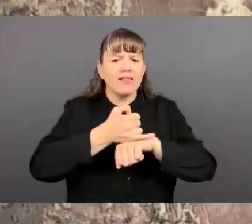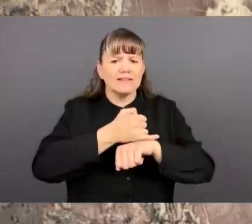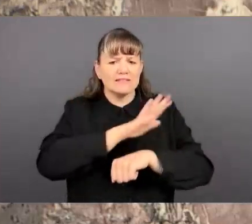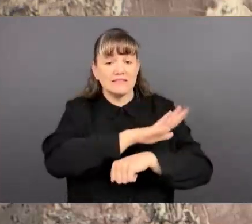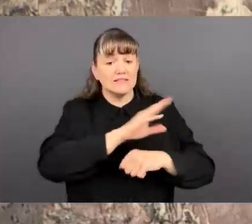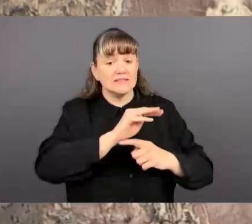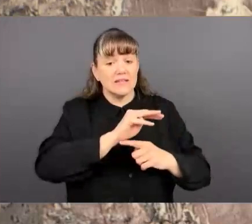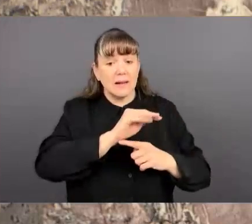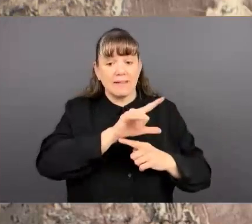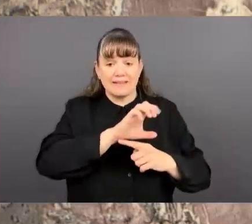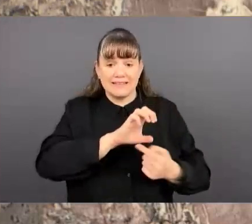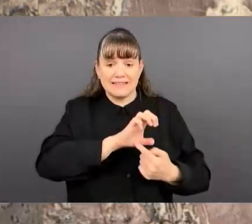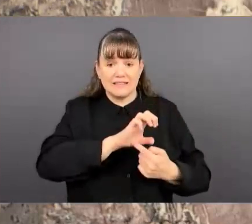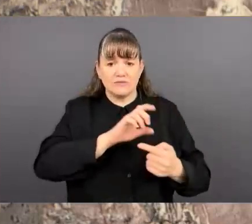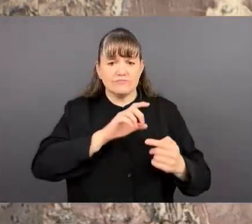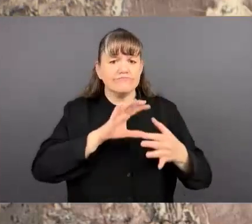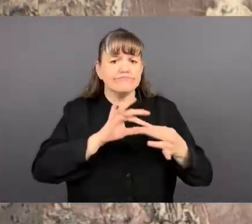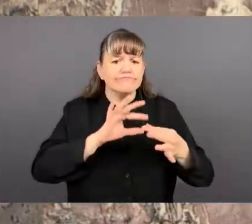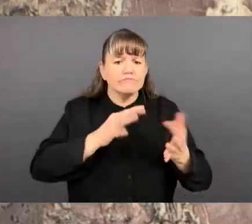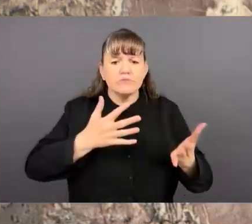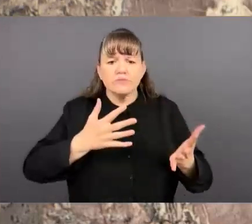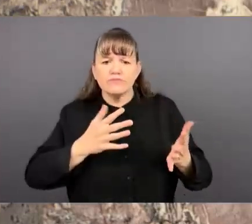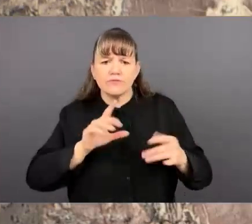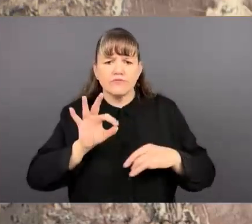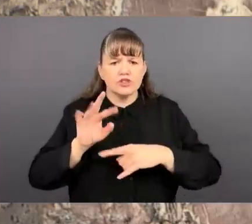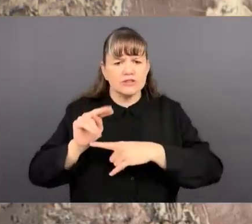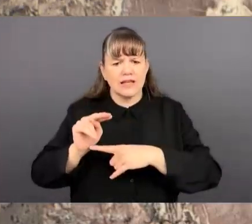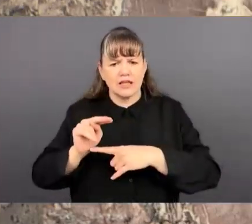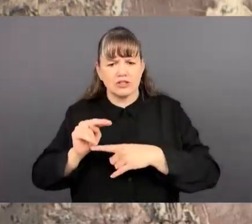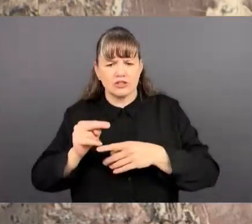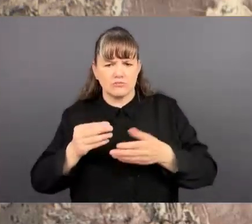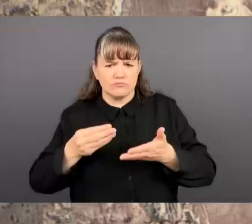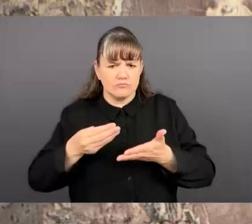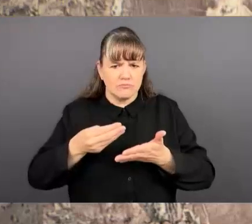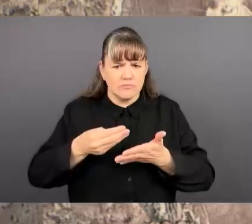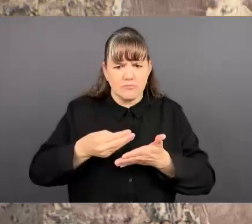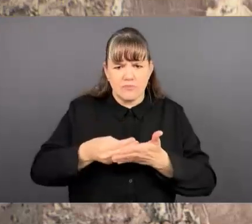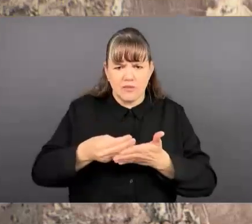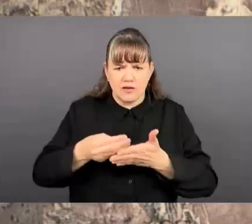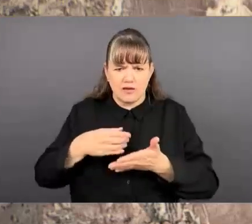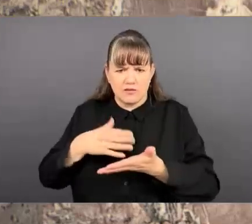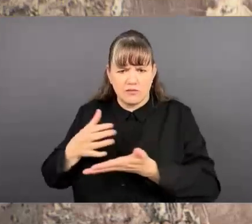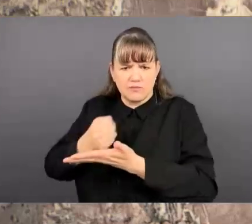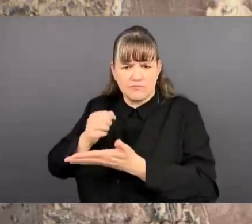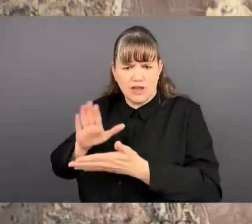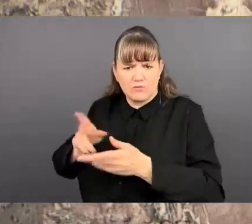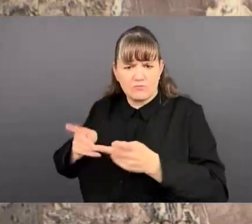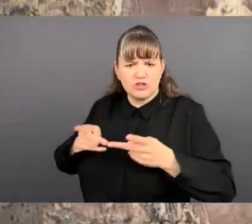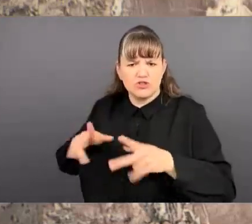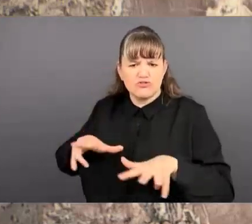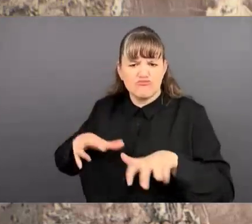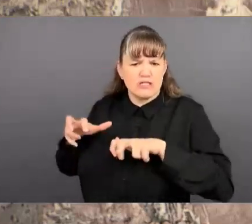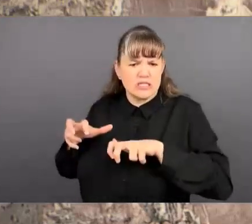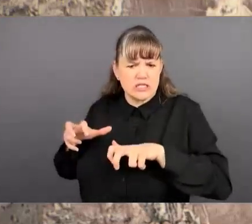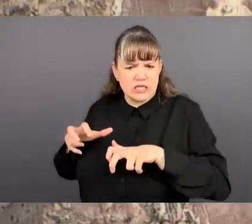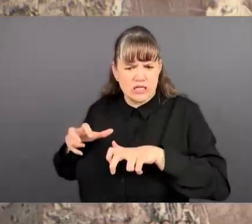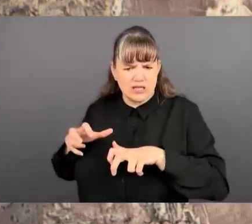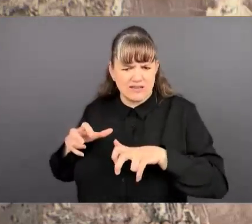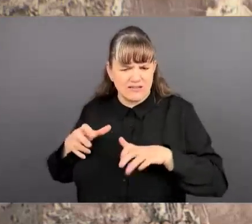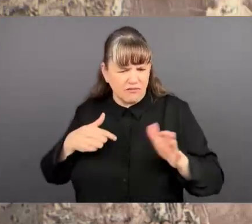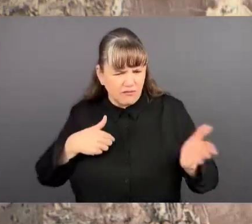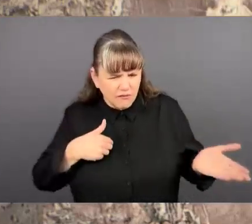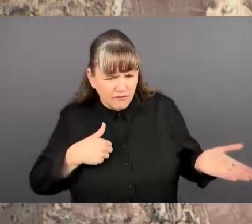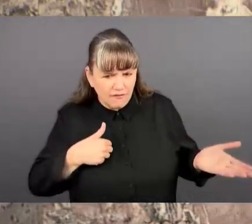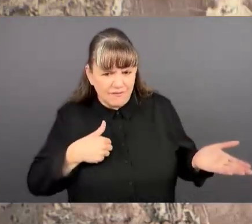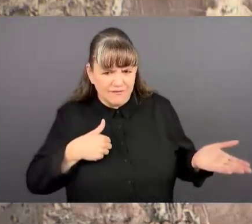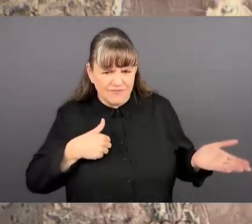greedy, absolutely reprehensible. I sent him a letter. He can duck, he can dodge, but will the MLA from North Island have the